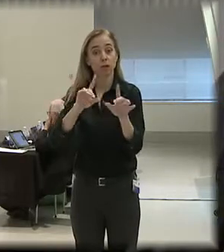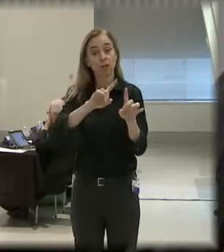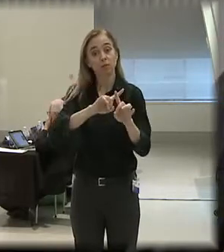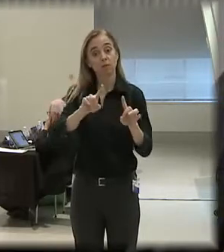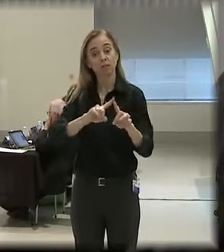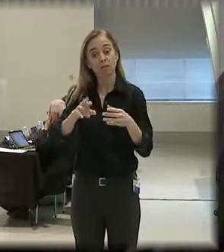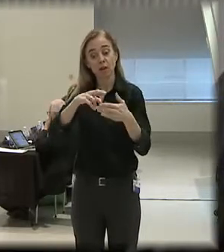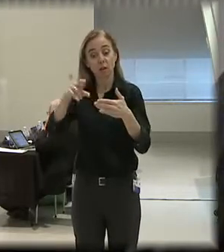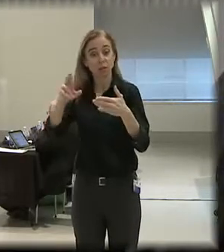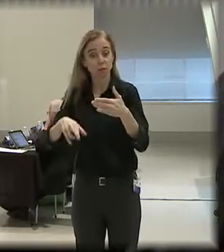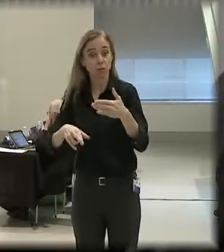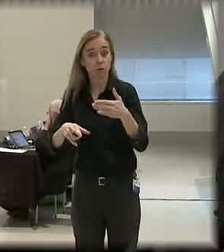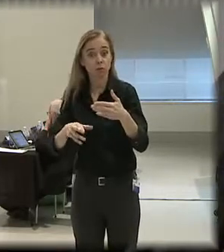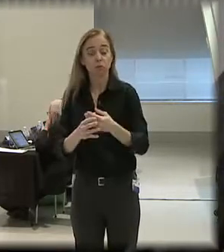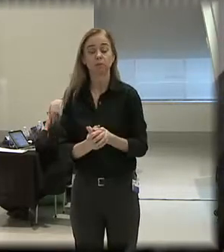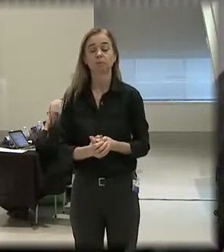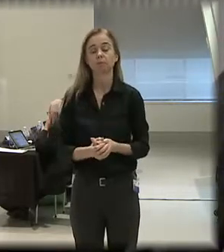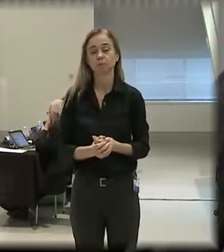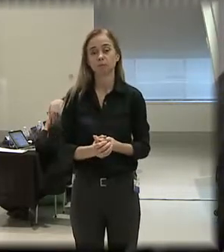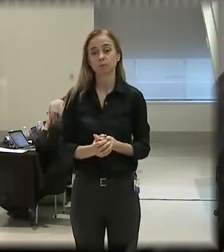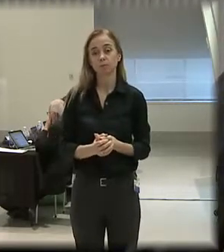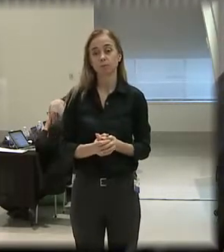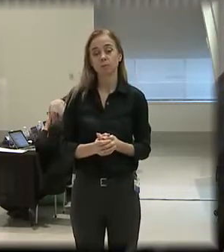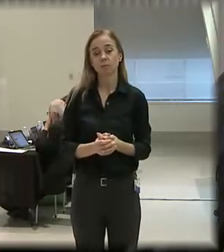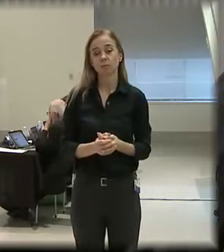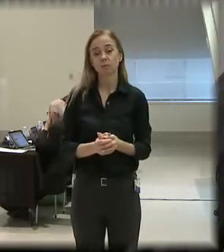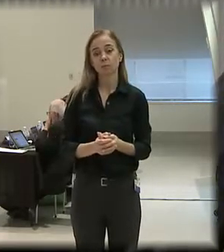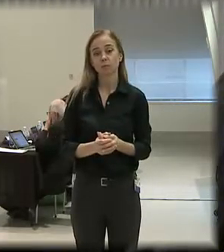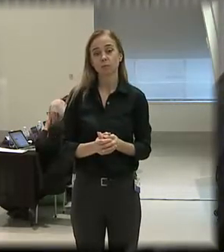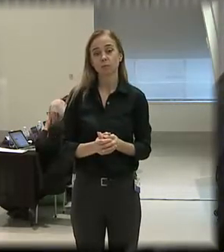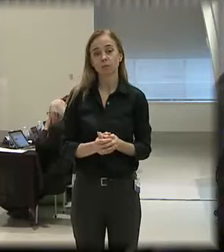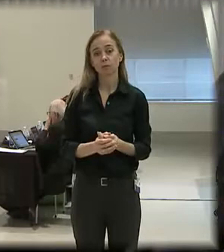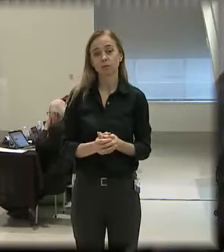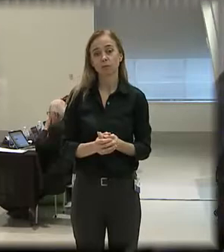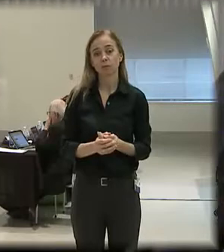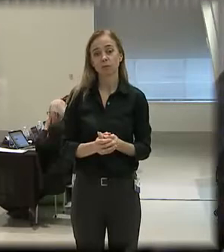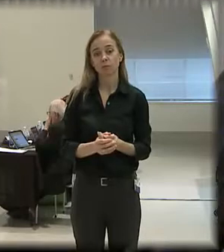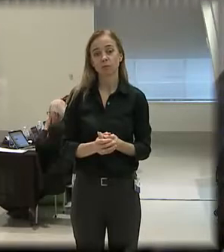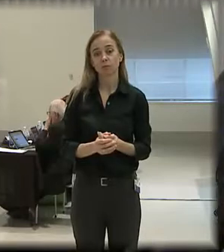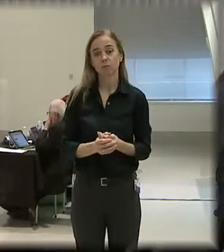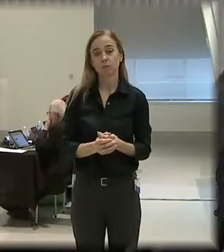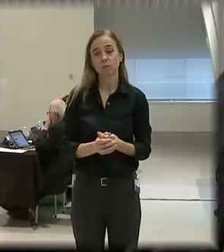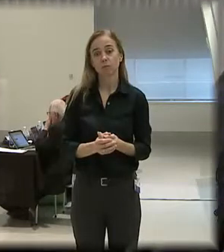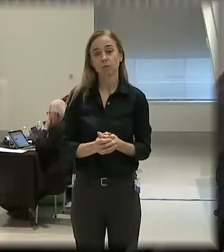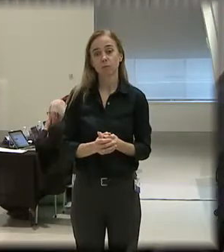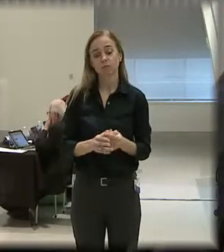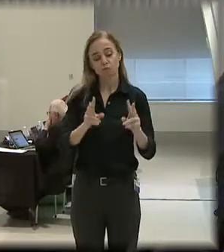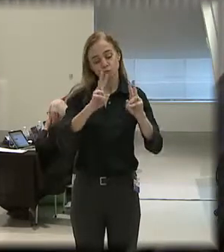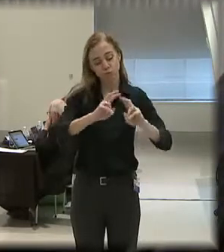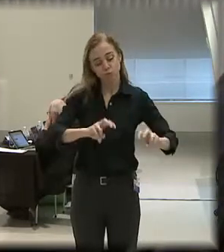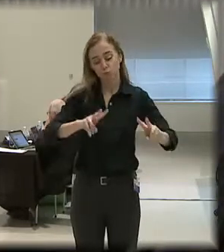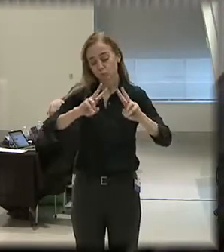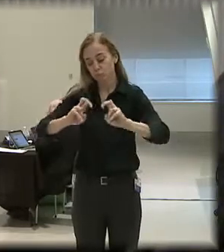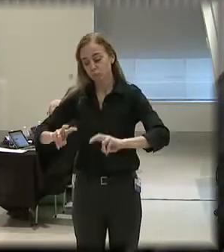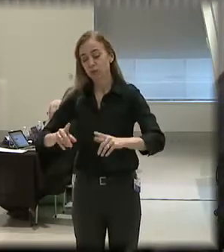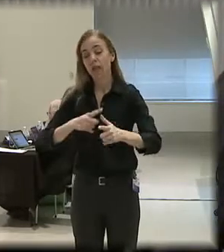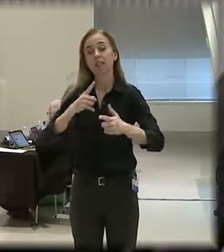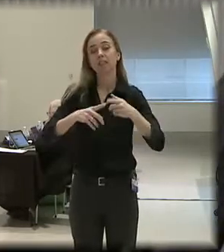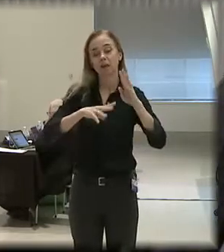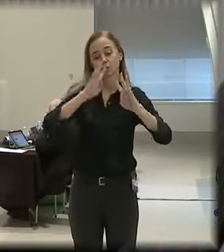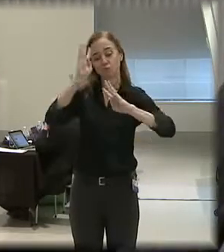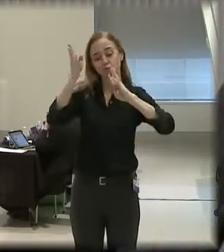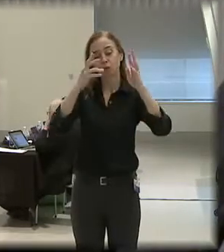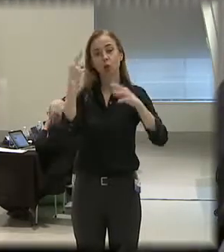and results, and come up with a reasonable expectation. I think